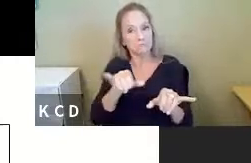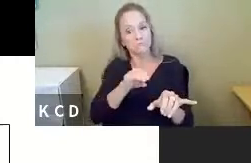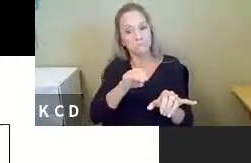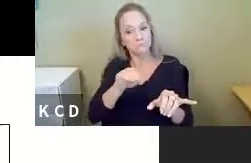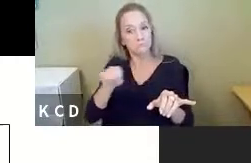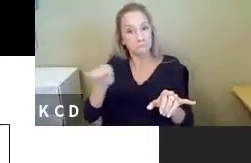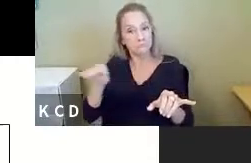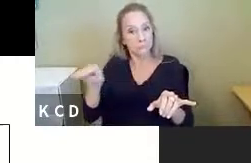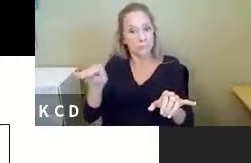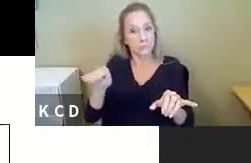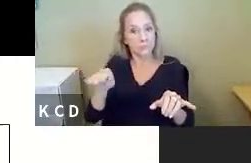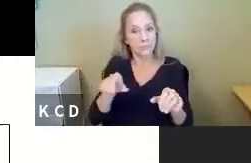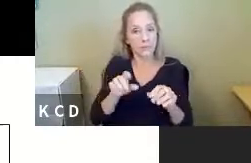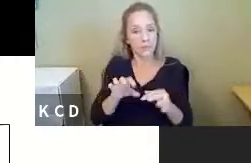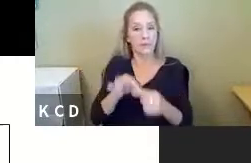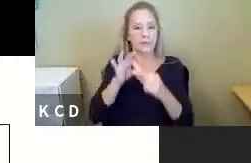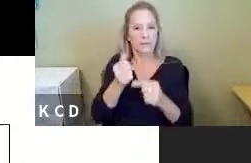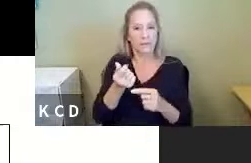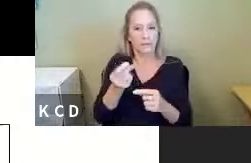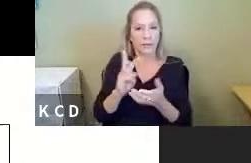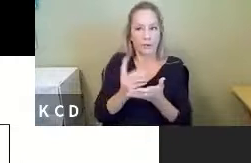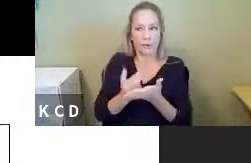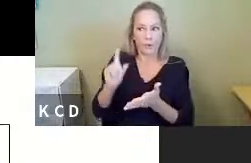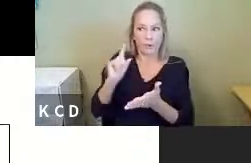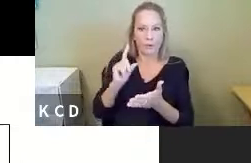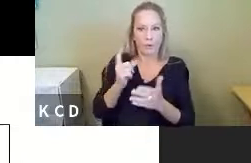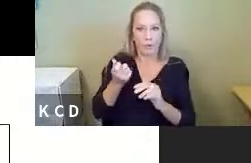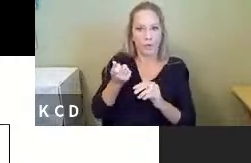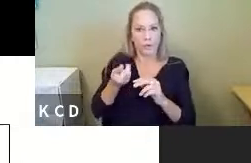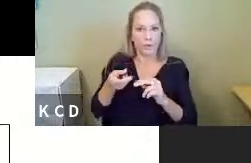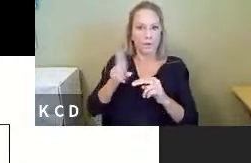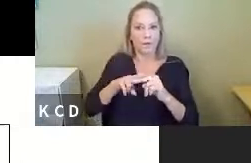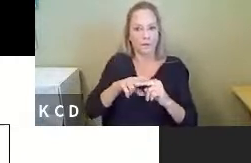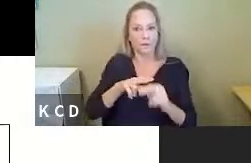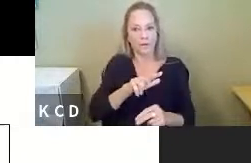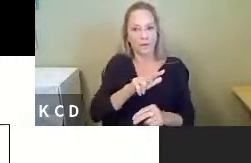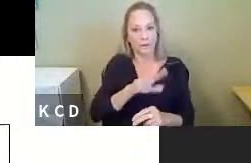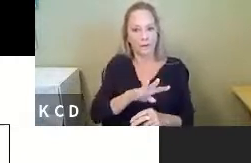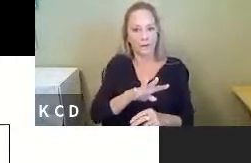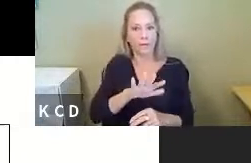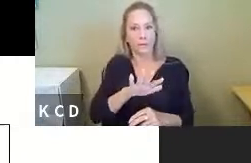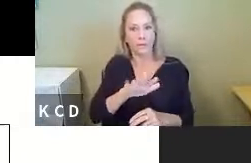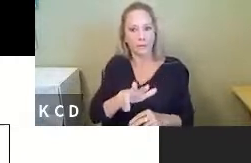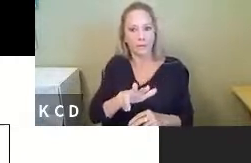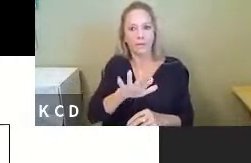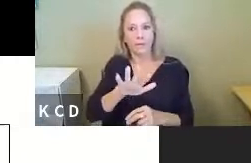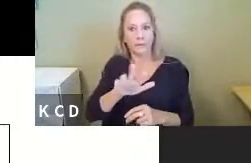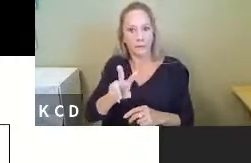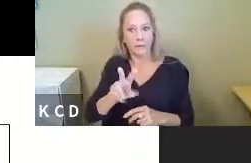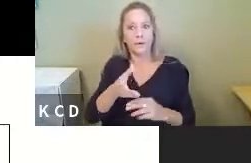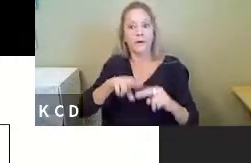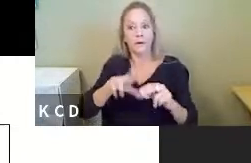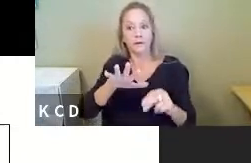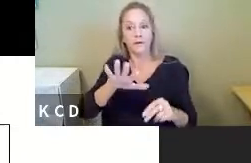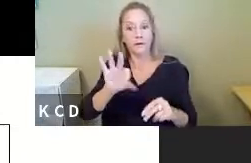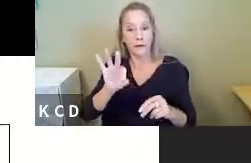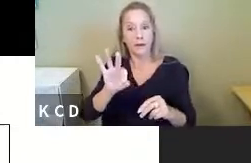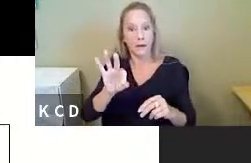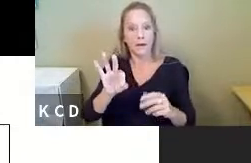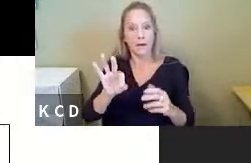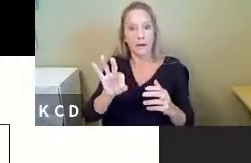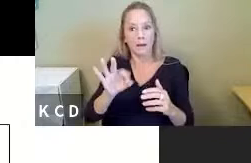although a few weeks ago there was more of a steady increase from 34 to 53 to 52 to 59, and then has leveled at